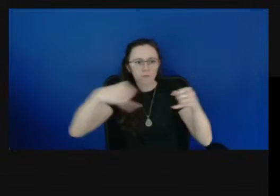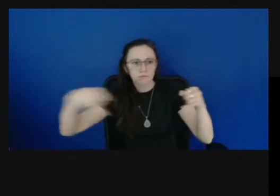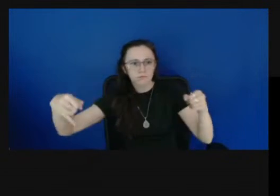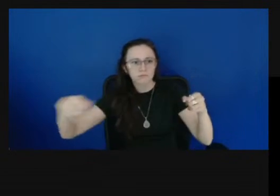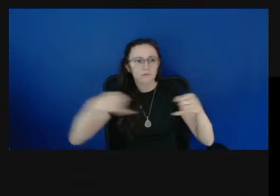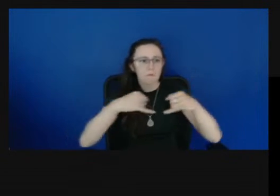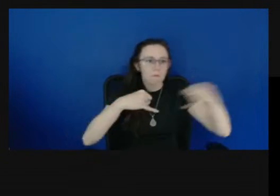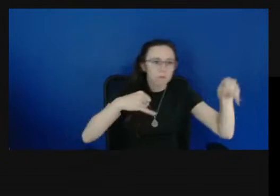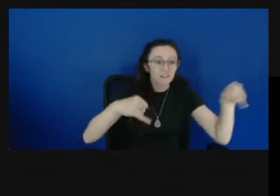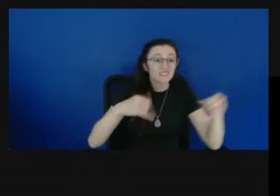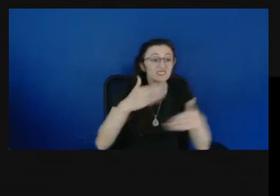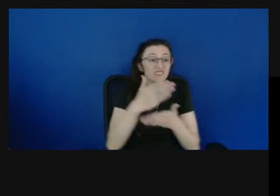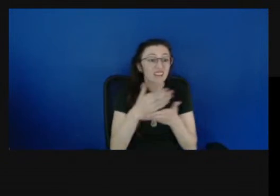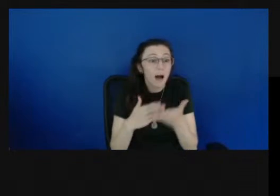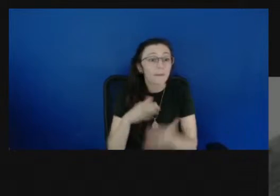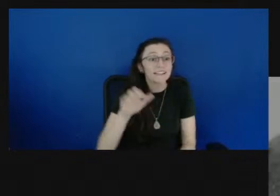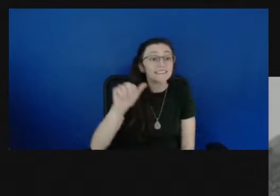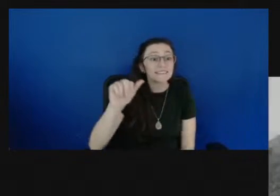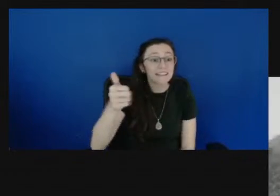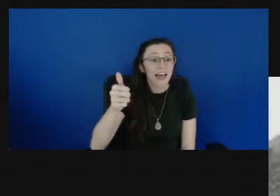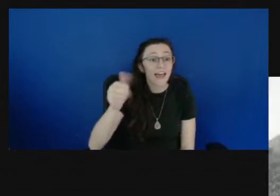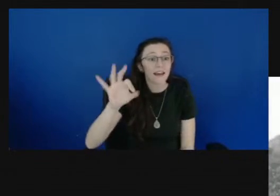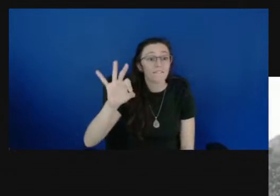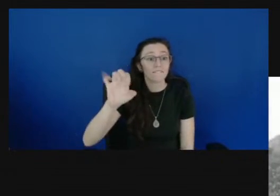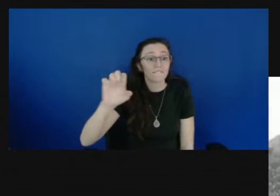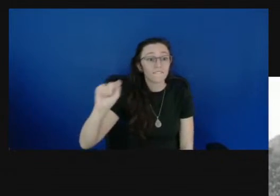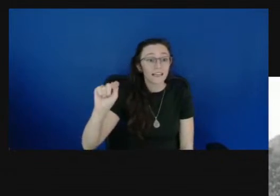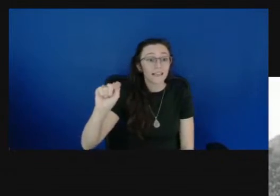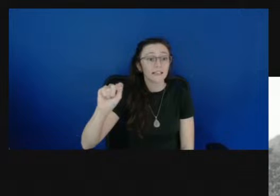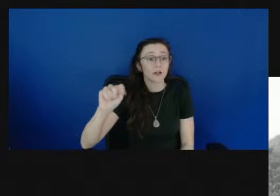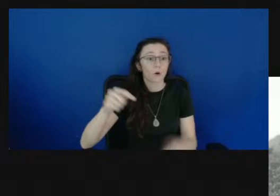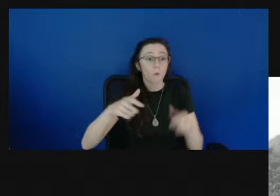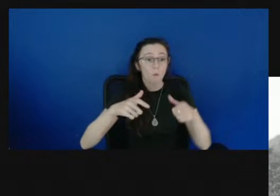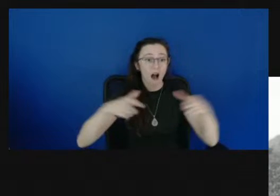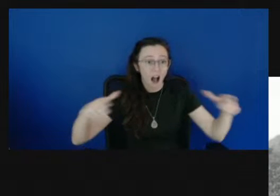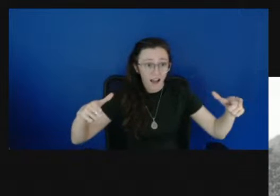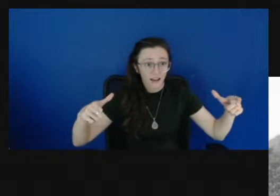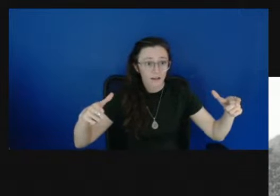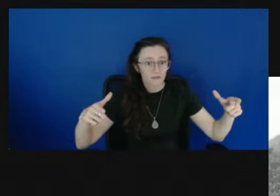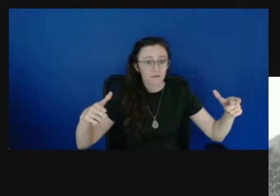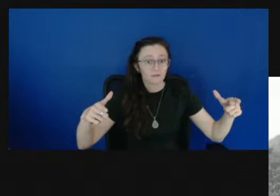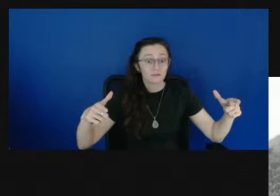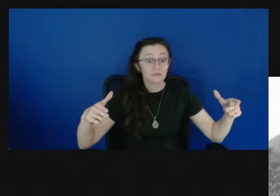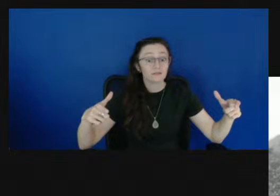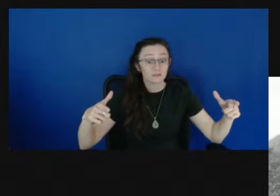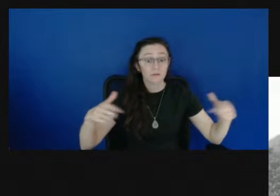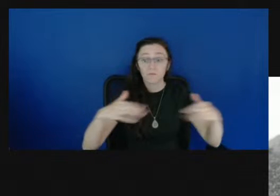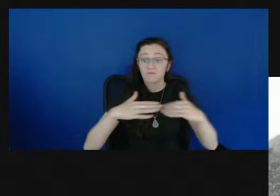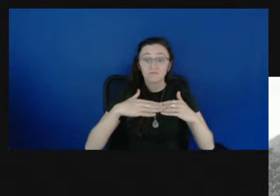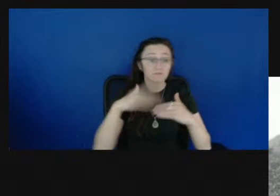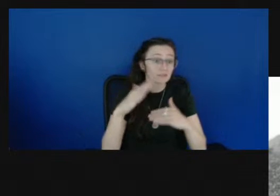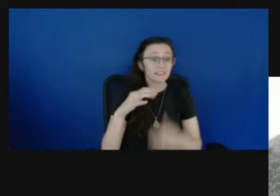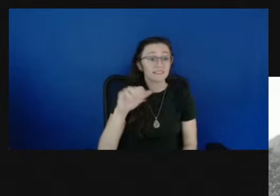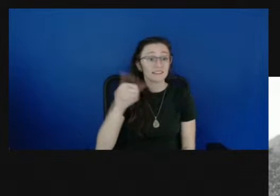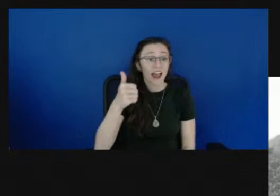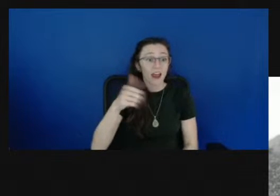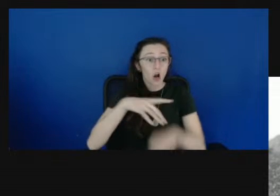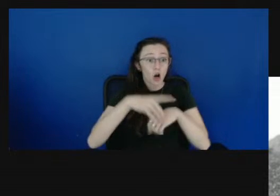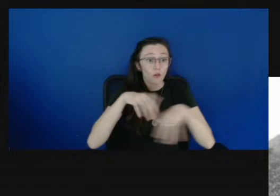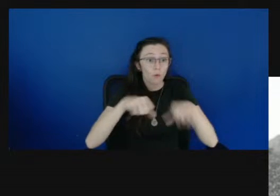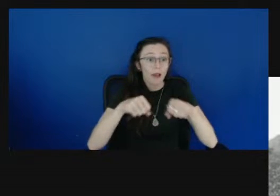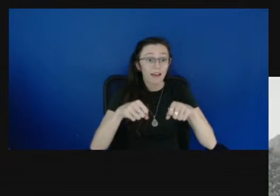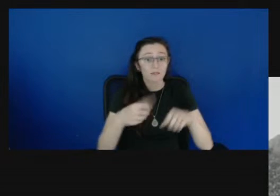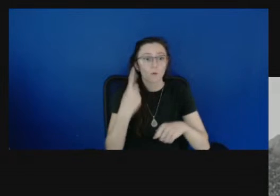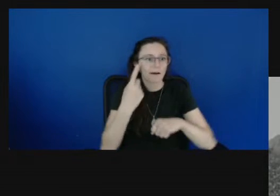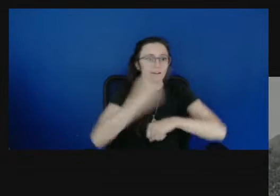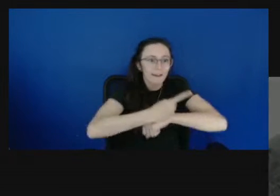10 feet wide, and about 75 earthquakes happened in one day. This seriously faulted the shoreline